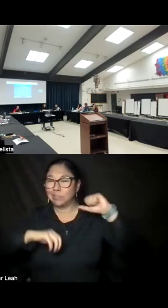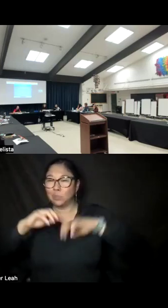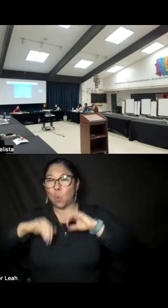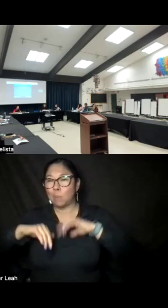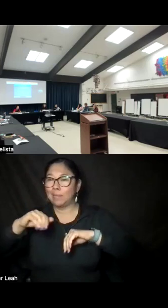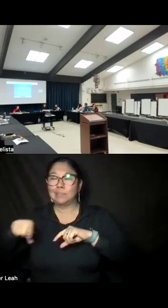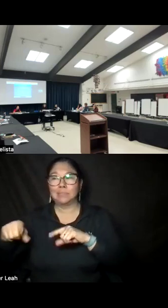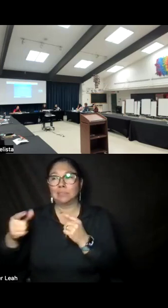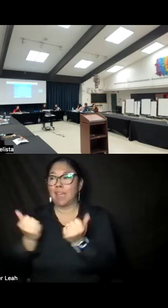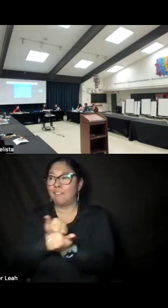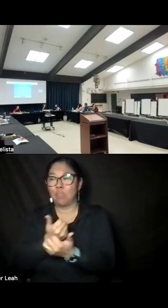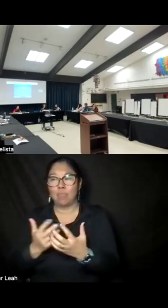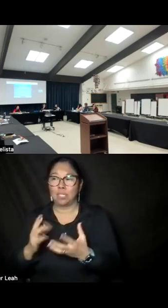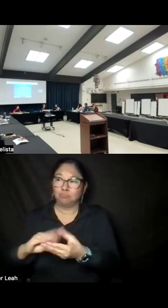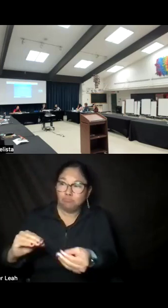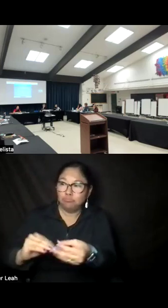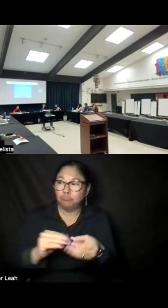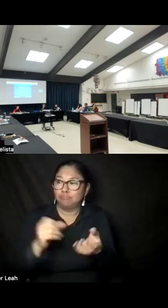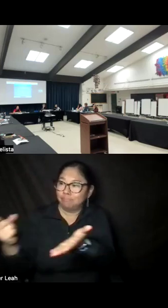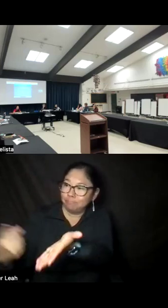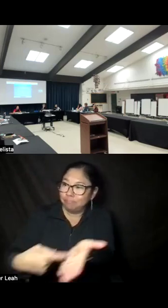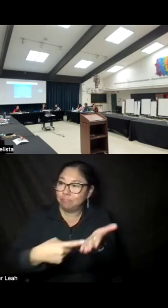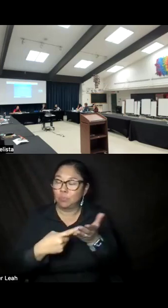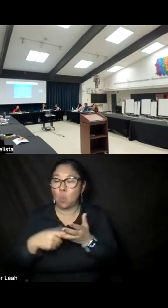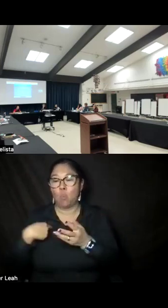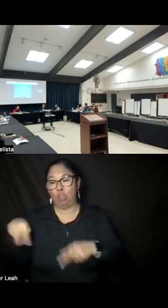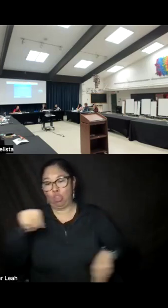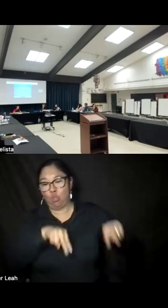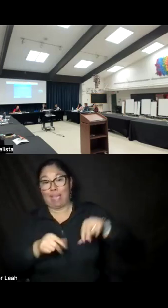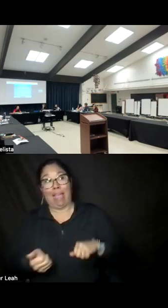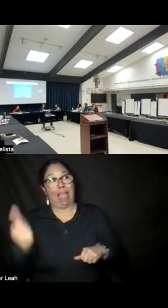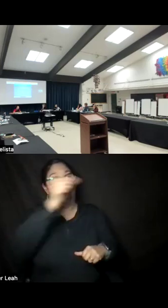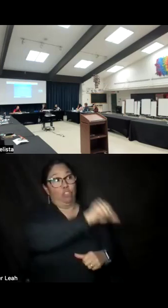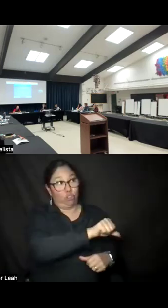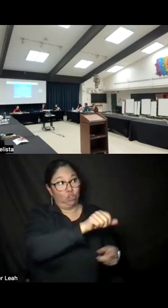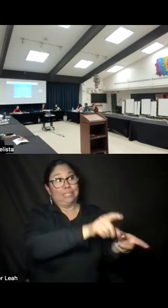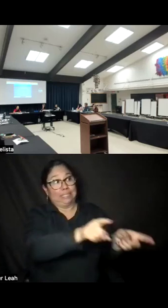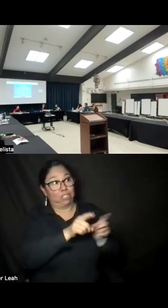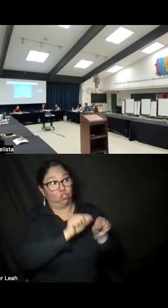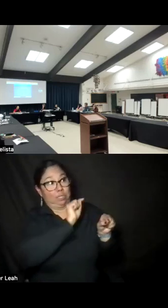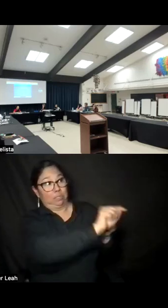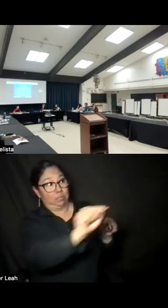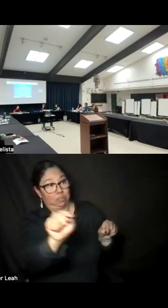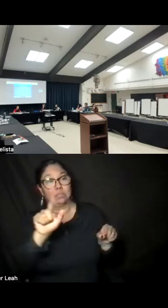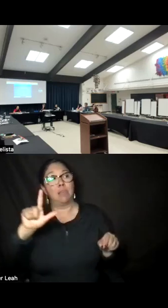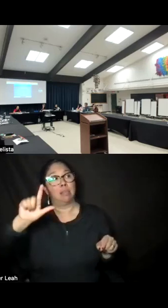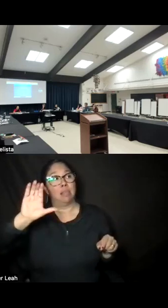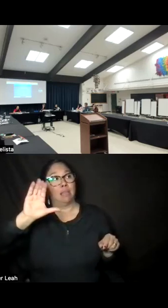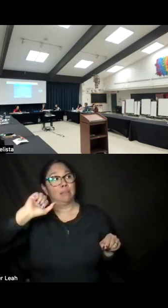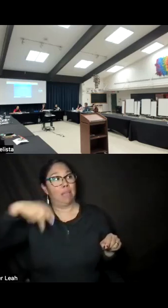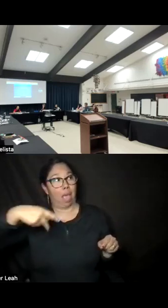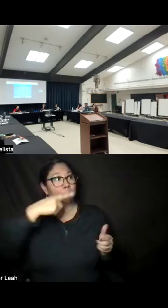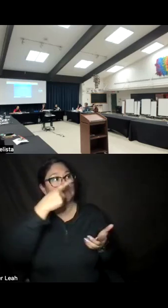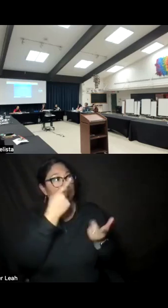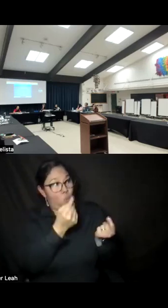putting everything out on the table, from looking at other neighboring districts, LCAPs, to